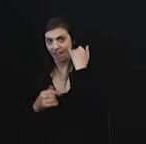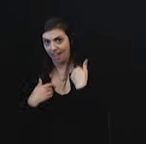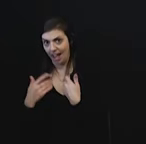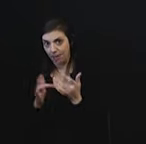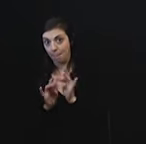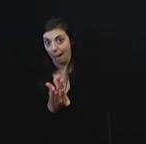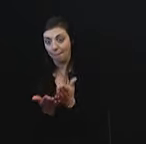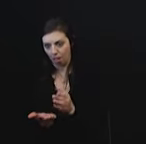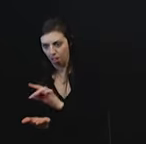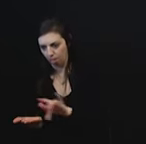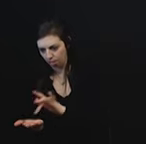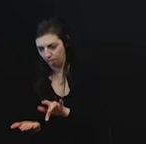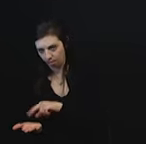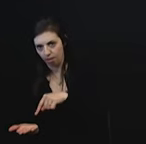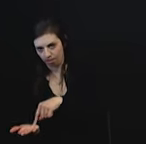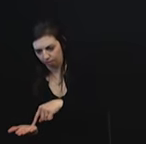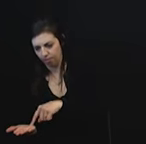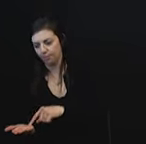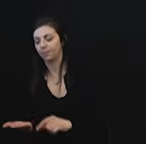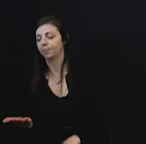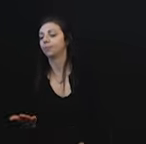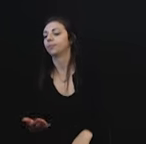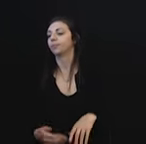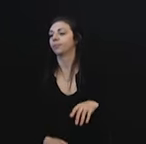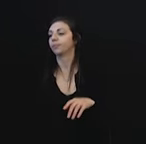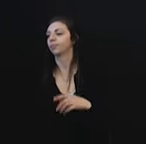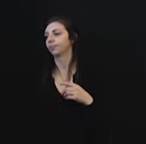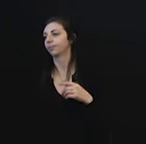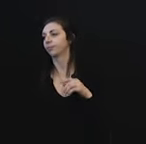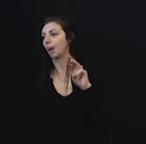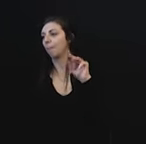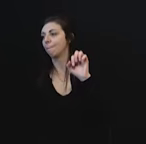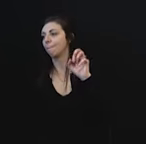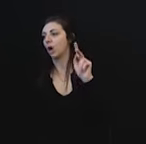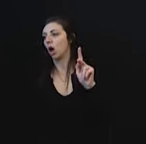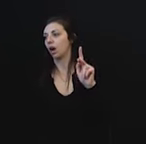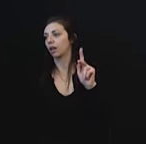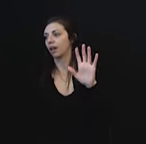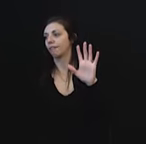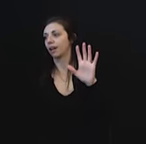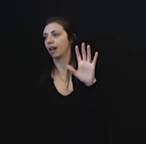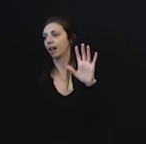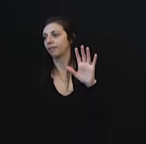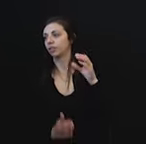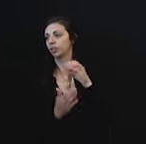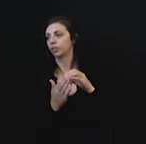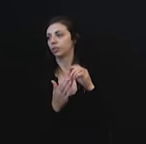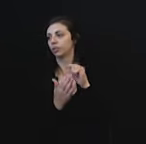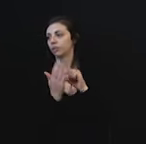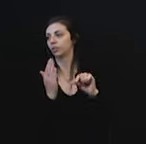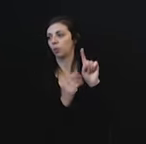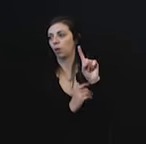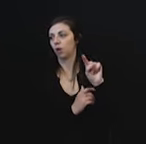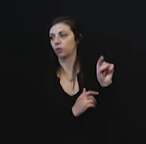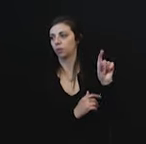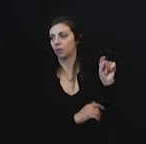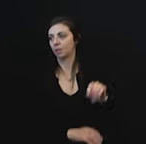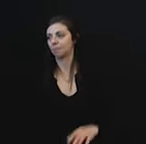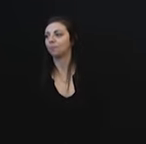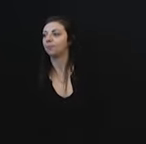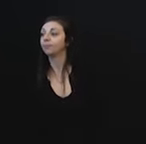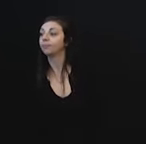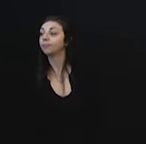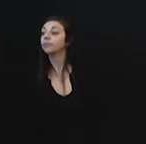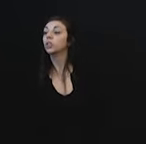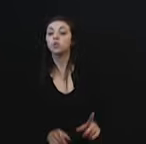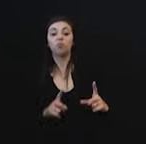We will be in Mark chapter 5, verses 1 through 20. Hear the word of the Lord. So they arrived at the other